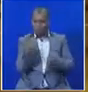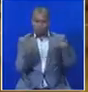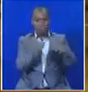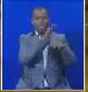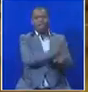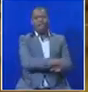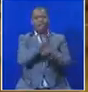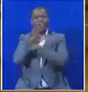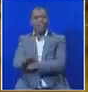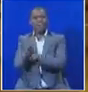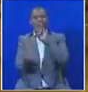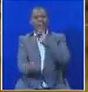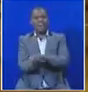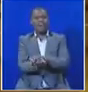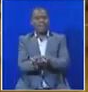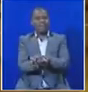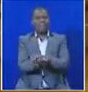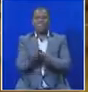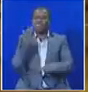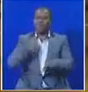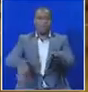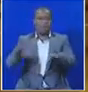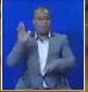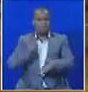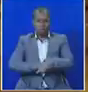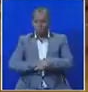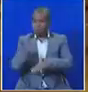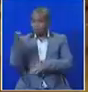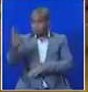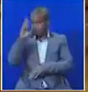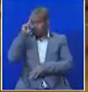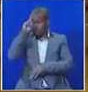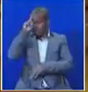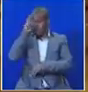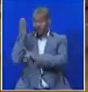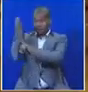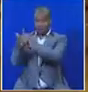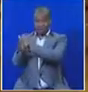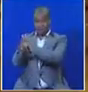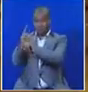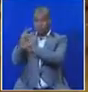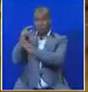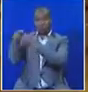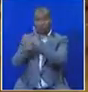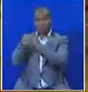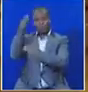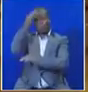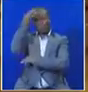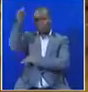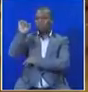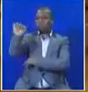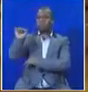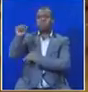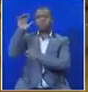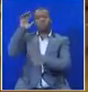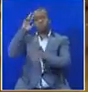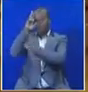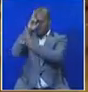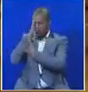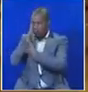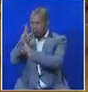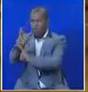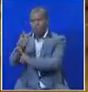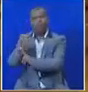another. Let us honor his memory by honoring that dream. Let's dare never forget